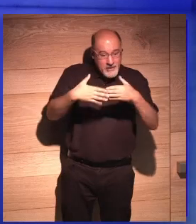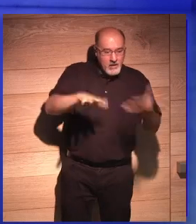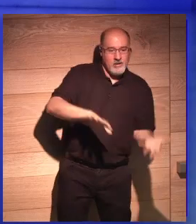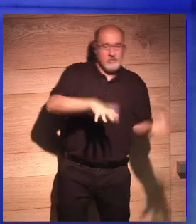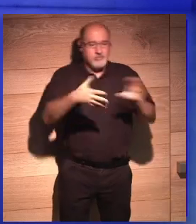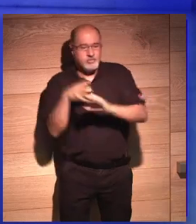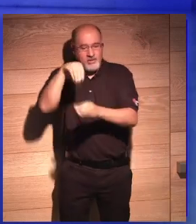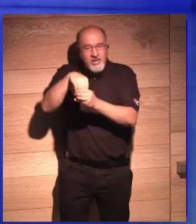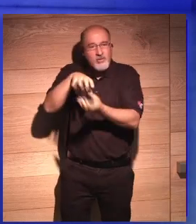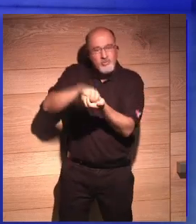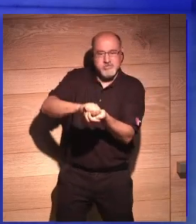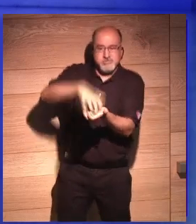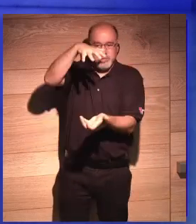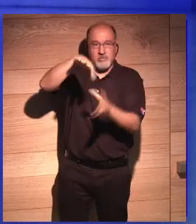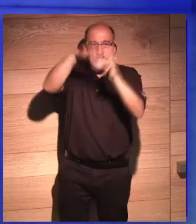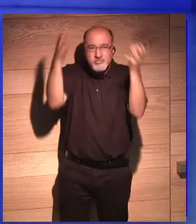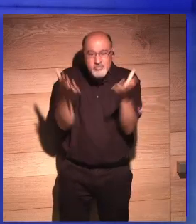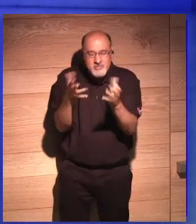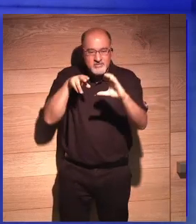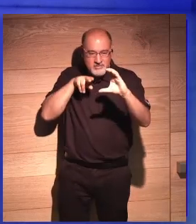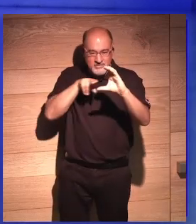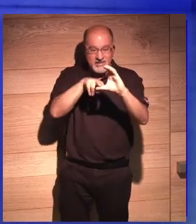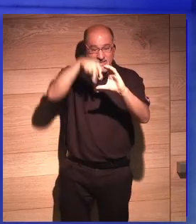a journey into the canopy of a giant sequoia.